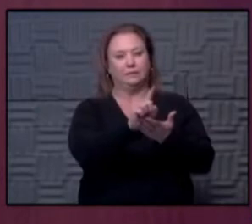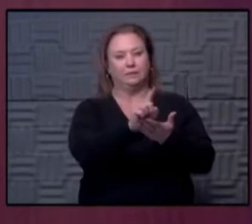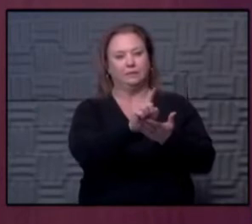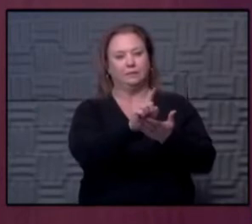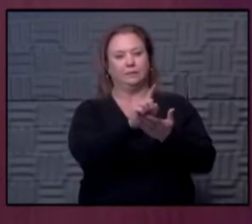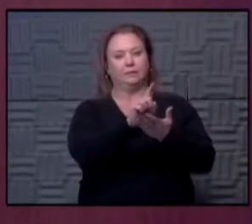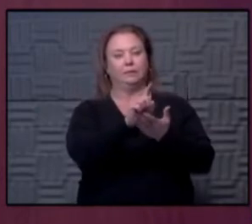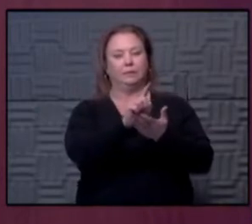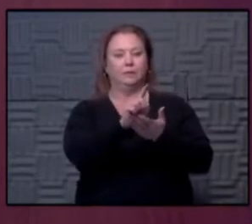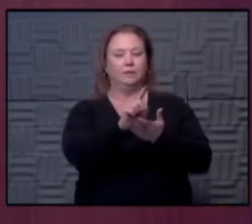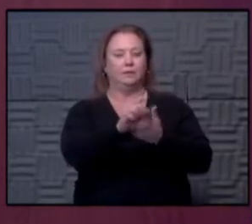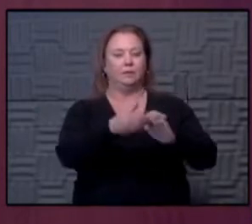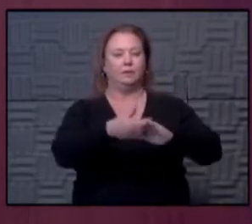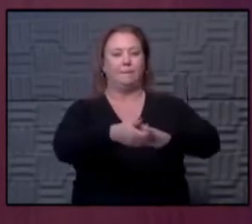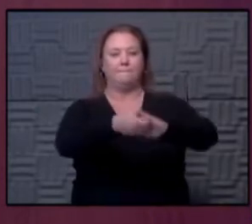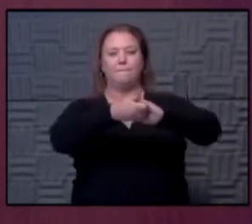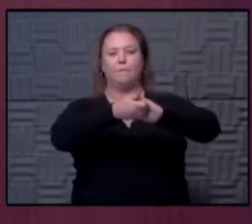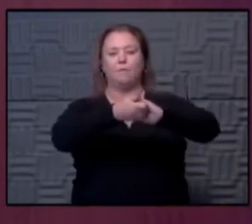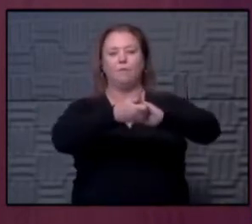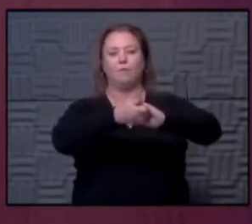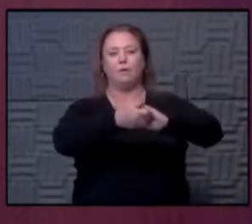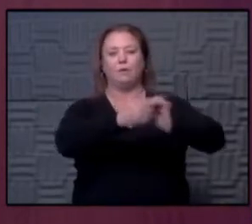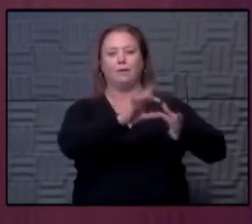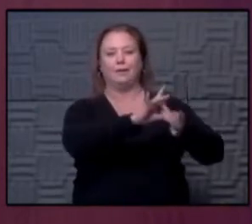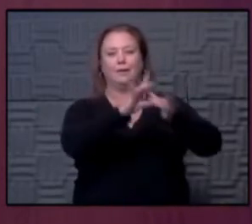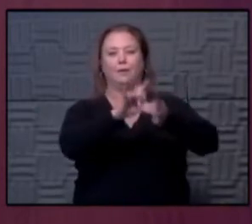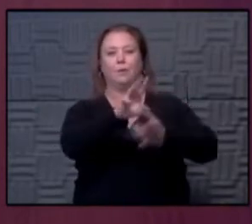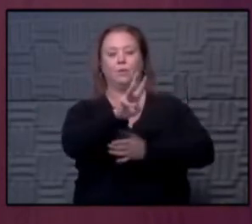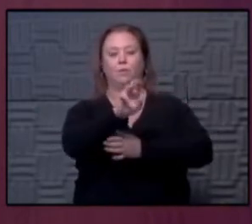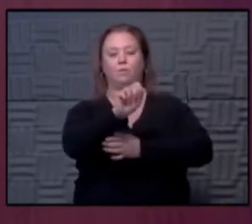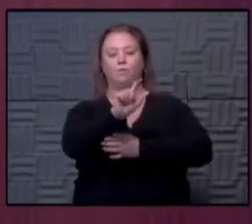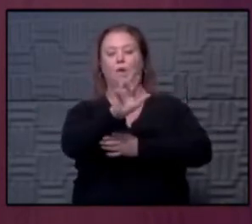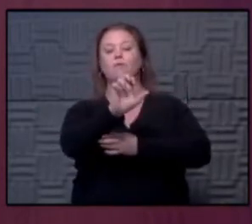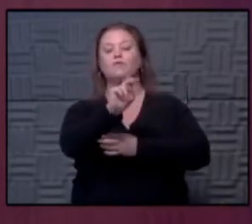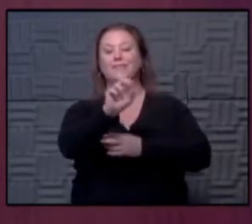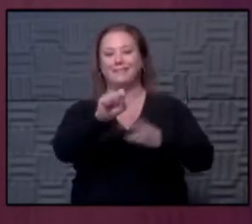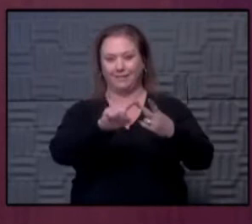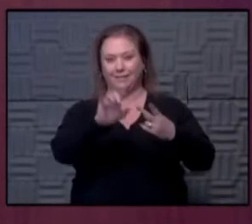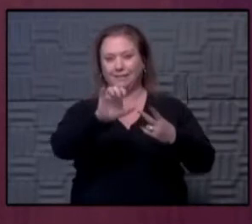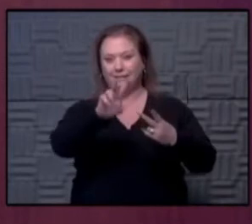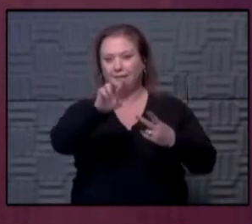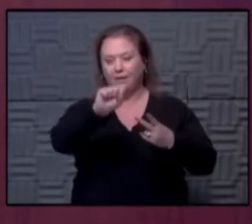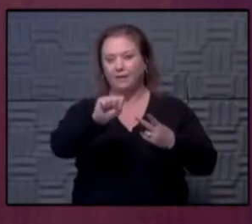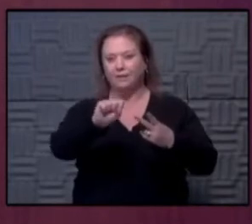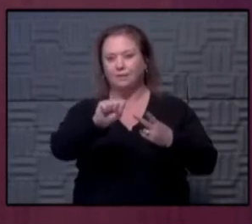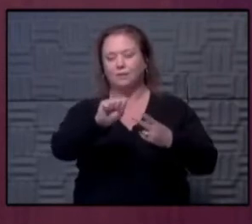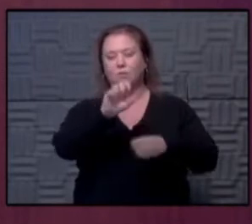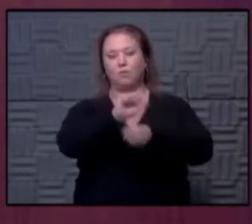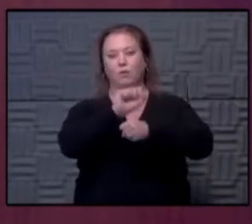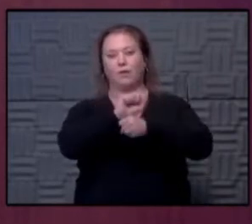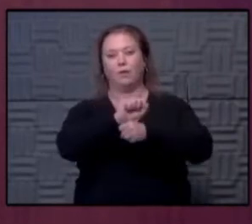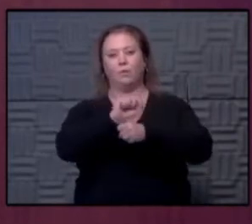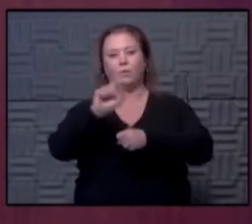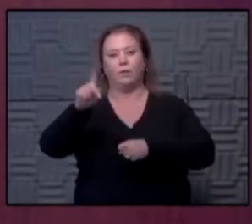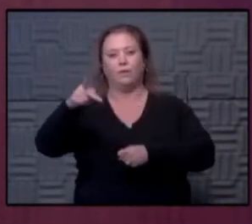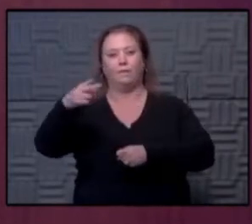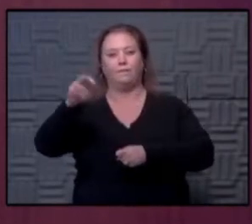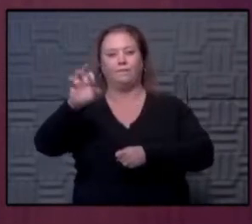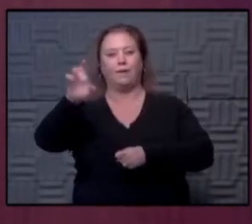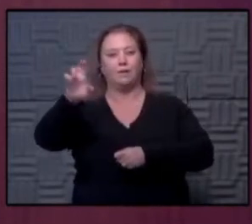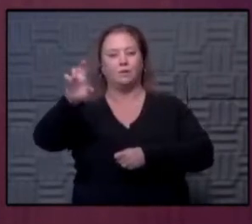And that's through a partnership through Walgreens and CVS with these same vaccines with Pfizer and likely ultimately